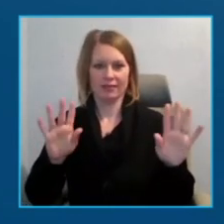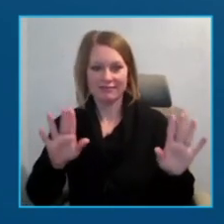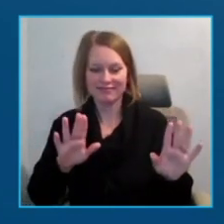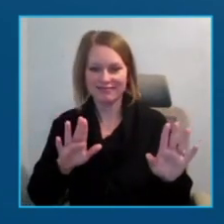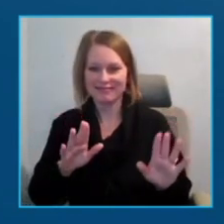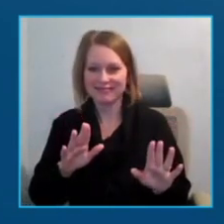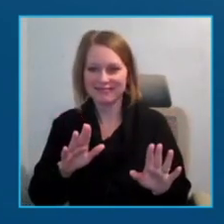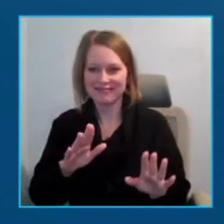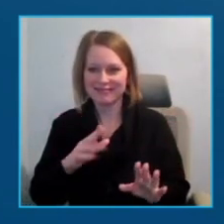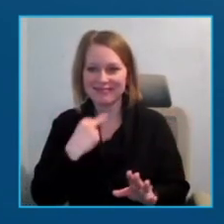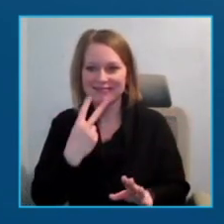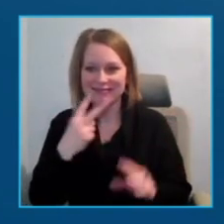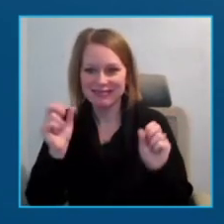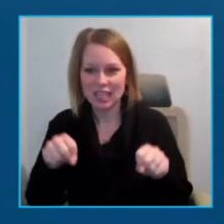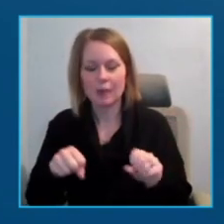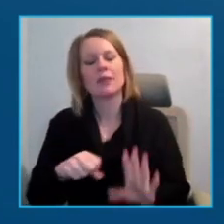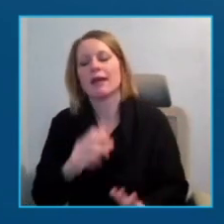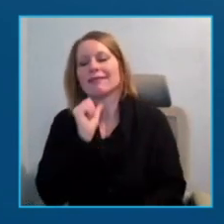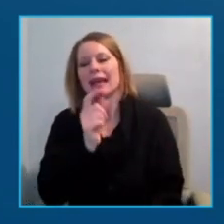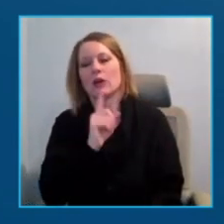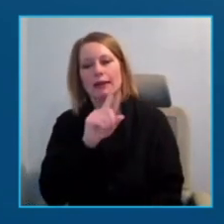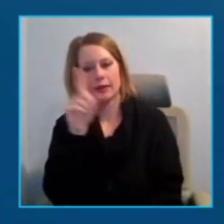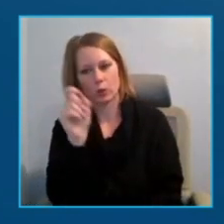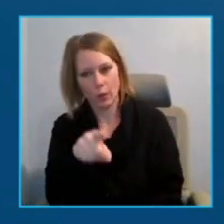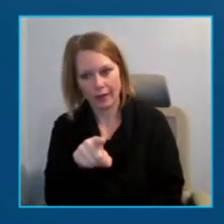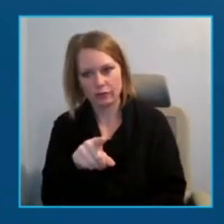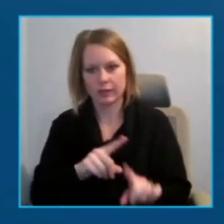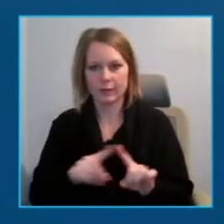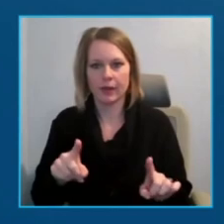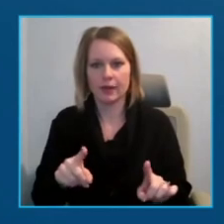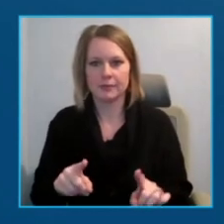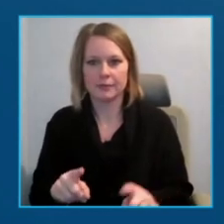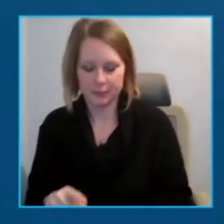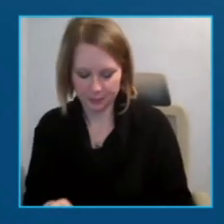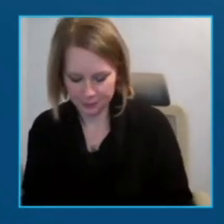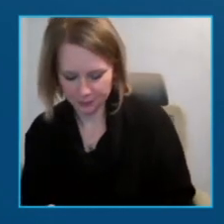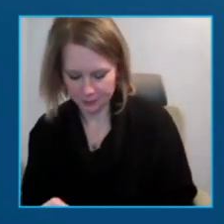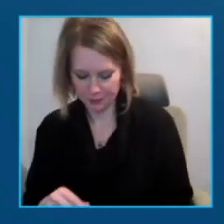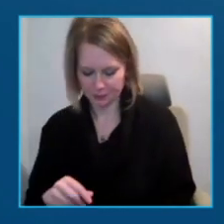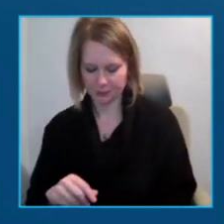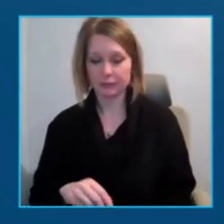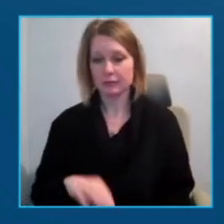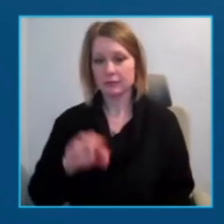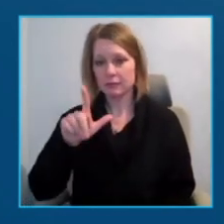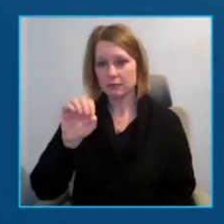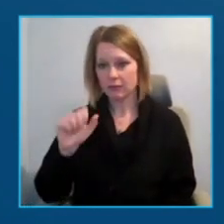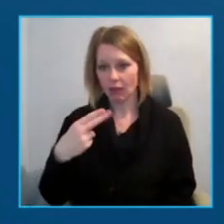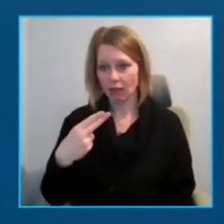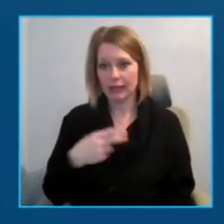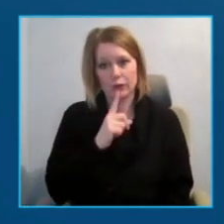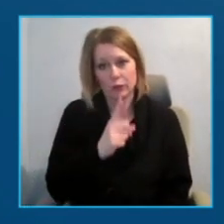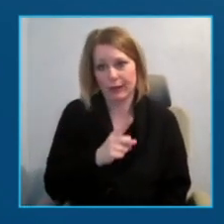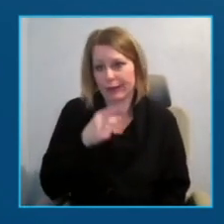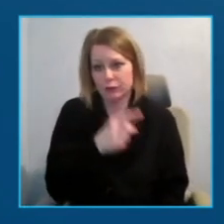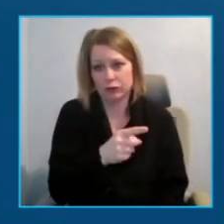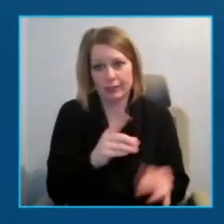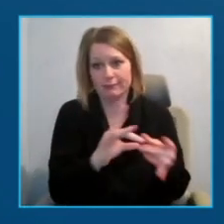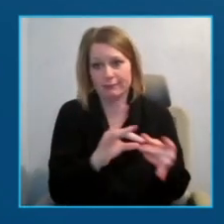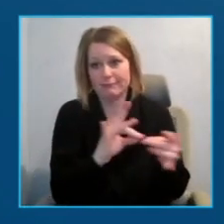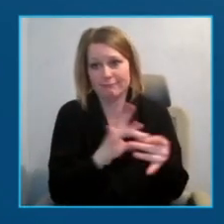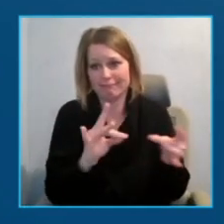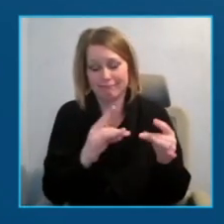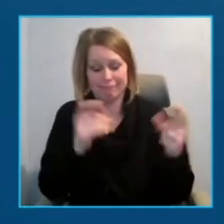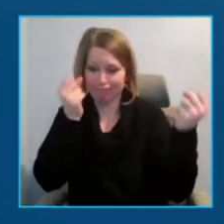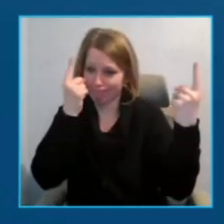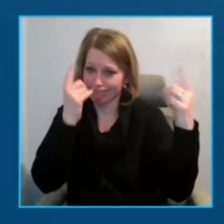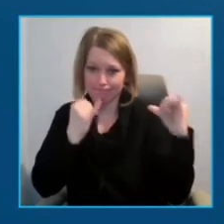Actually, it's not a question, and to some extent, Leah has just said much of what I wanted to say, but this is my